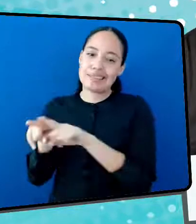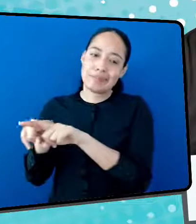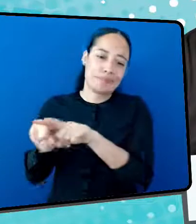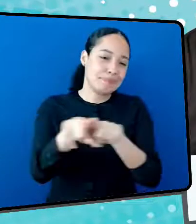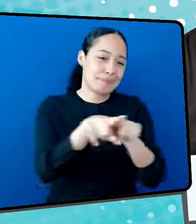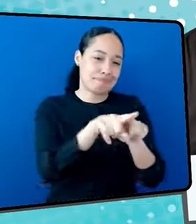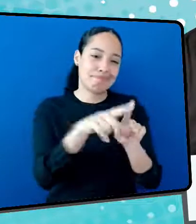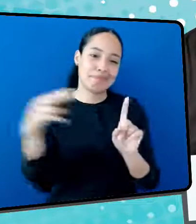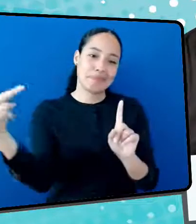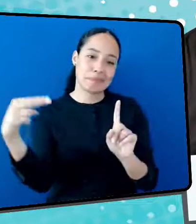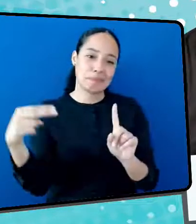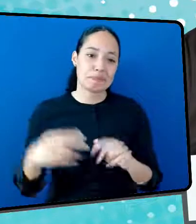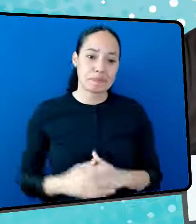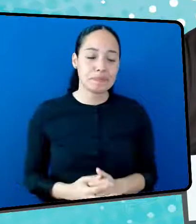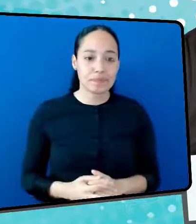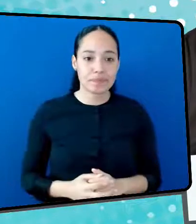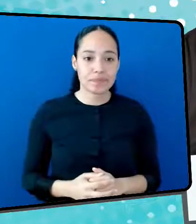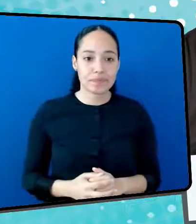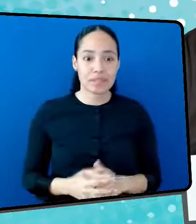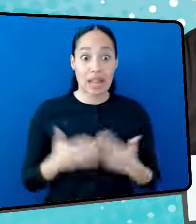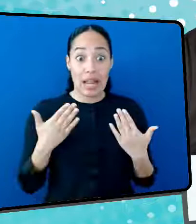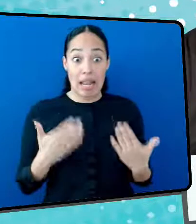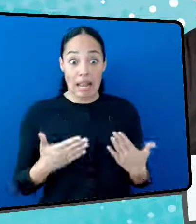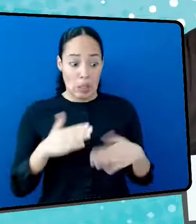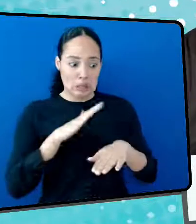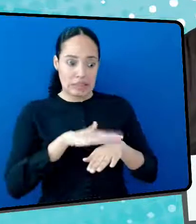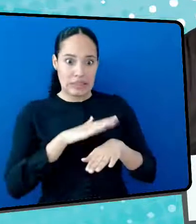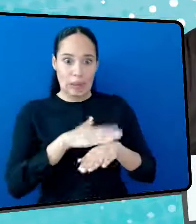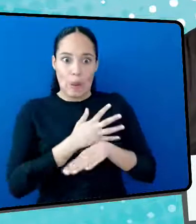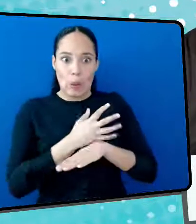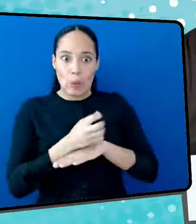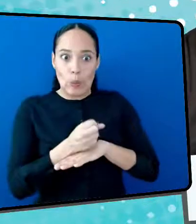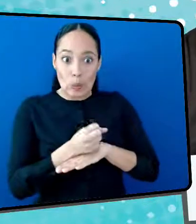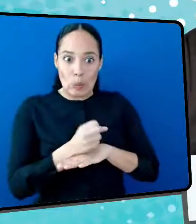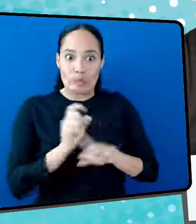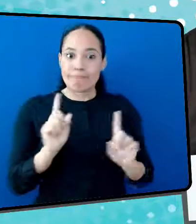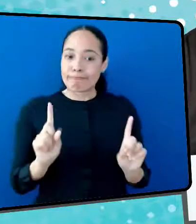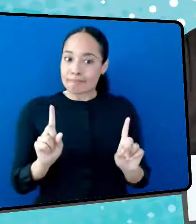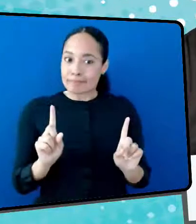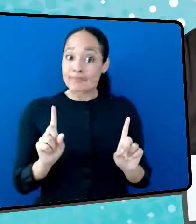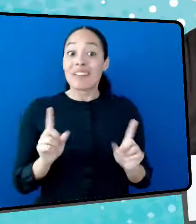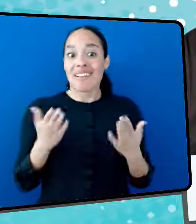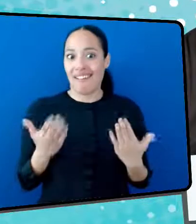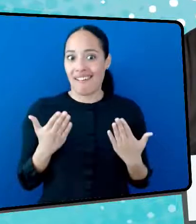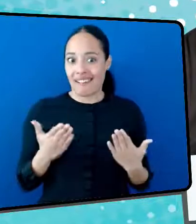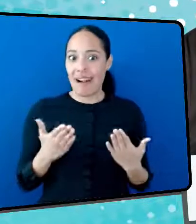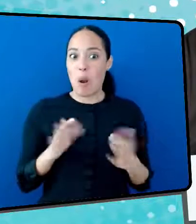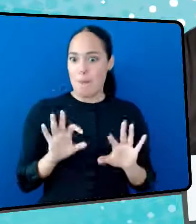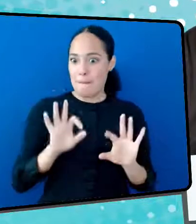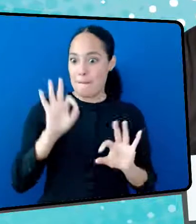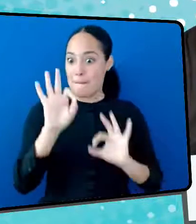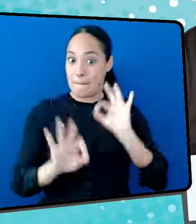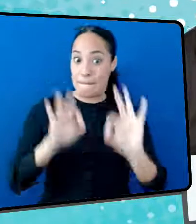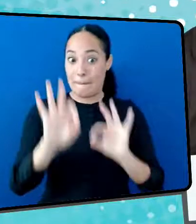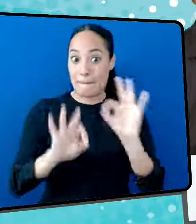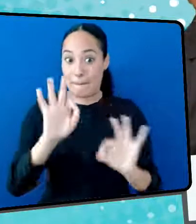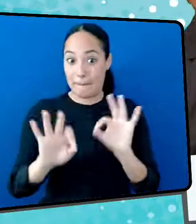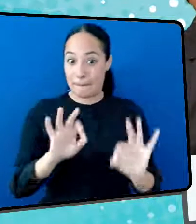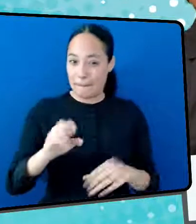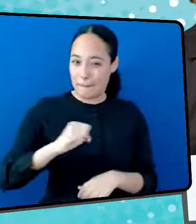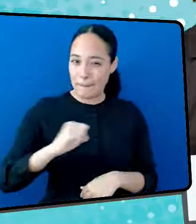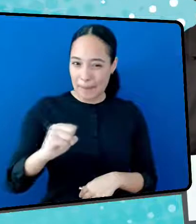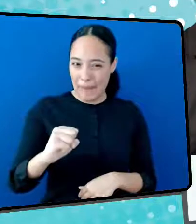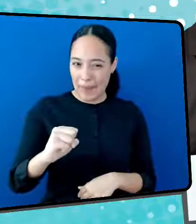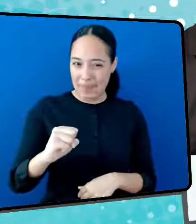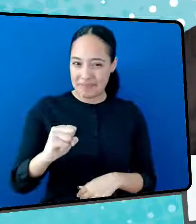few minutes left, but it's okay because we're going to have a very quick fire round, quick fire round. So double quick